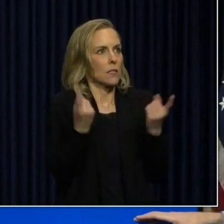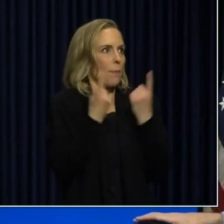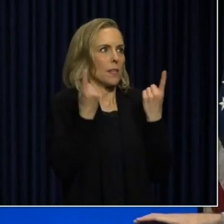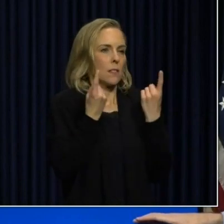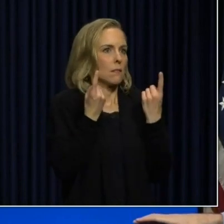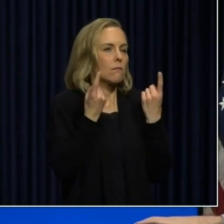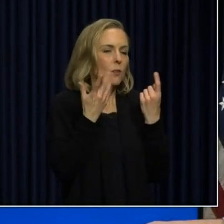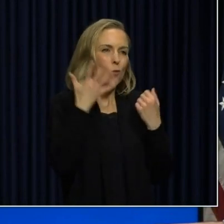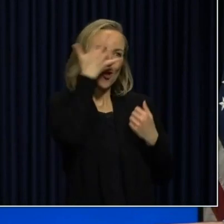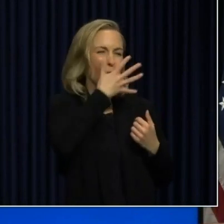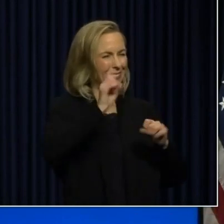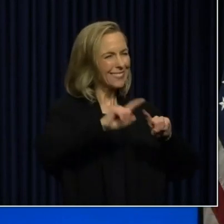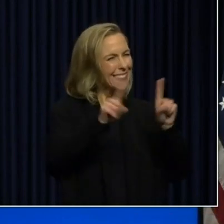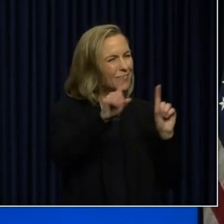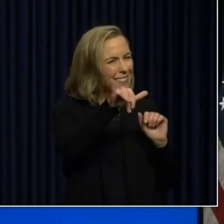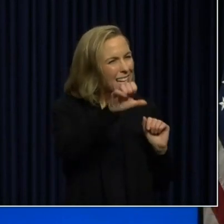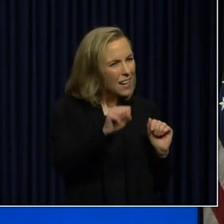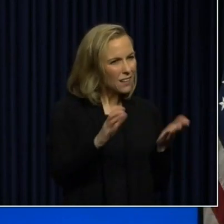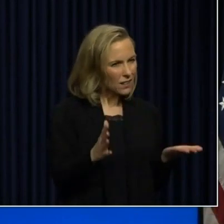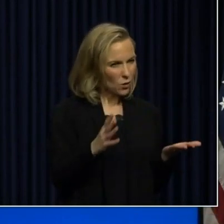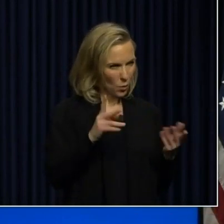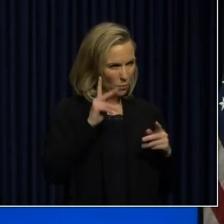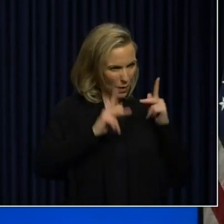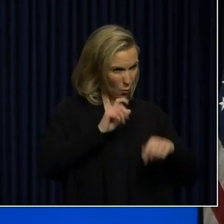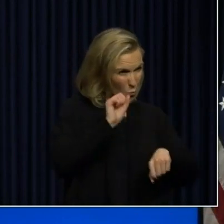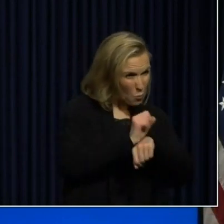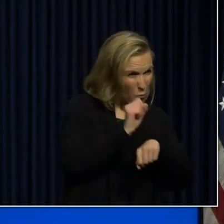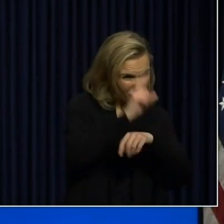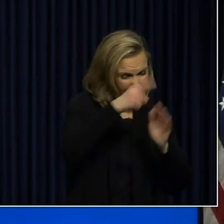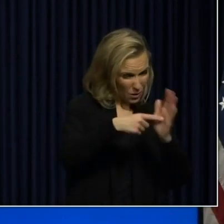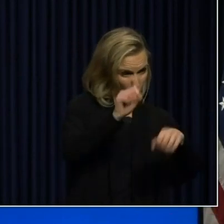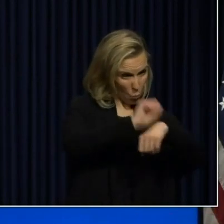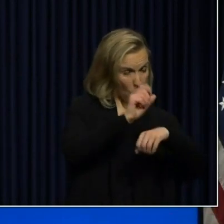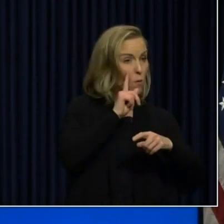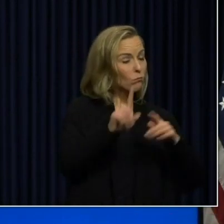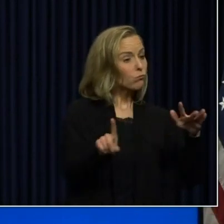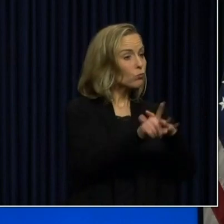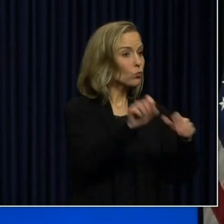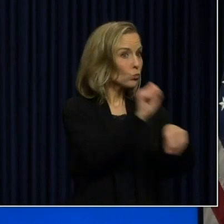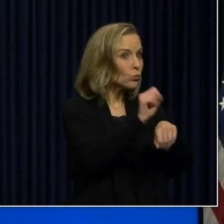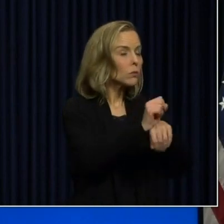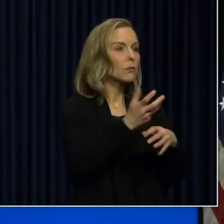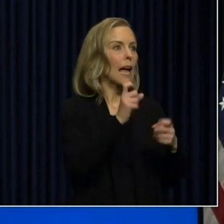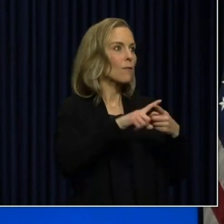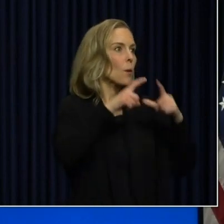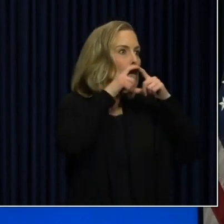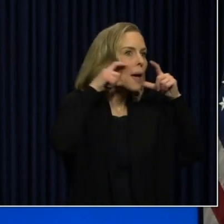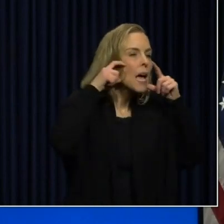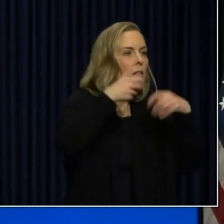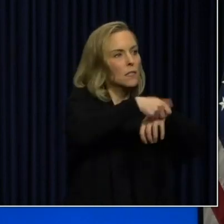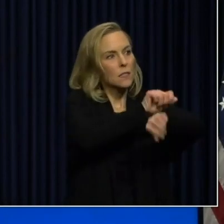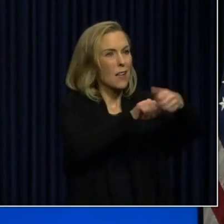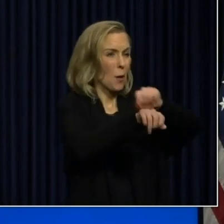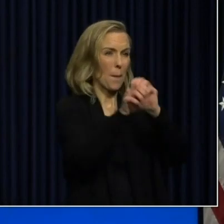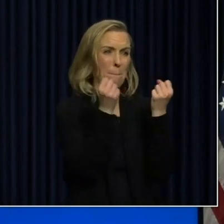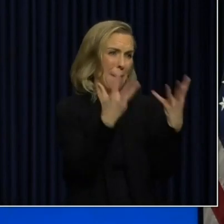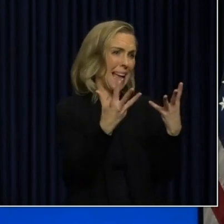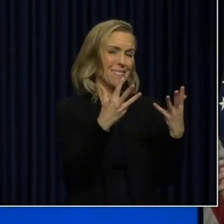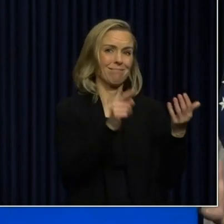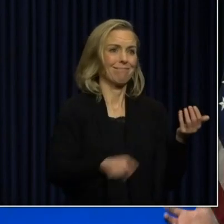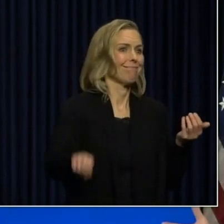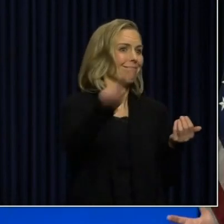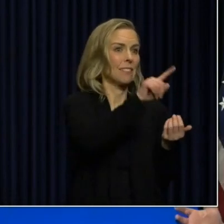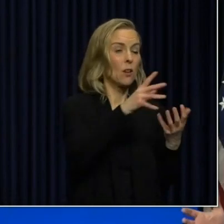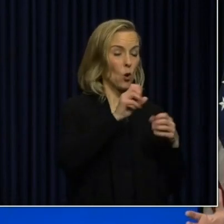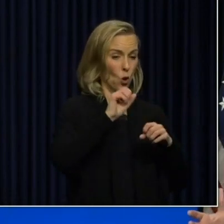going to look a lot different. It's going to require in people's work masks and gloves in many locations. It's going to require work